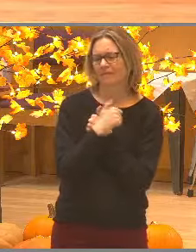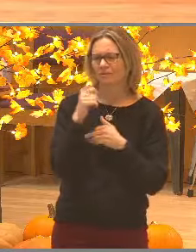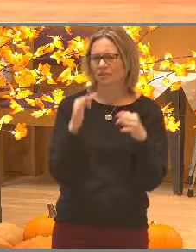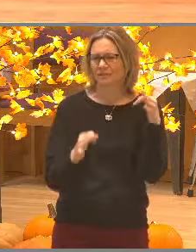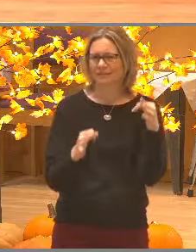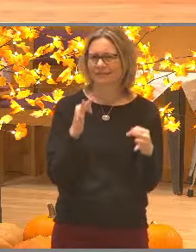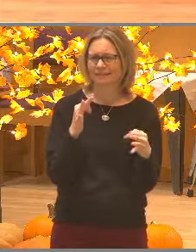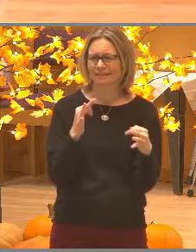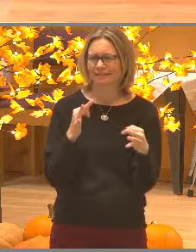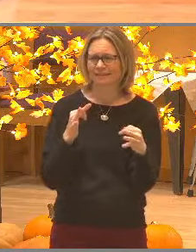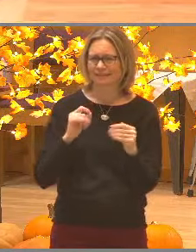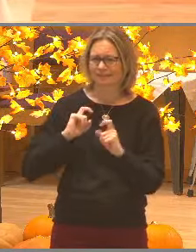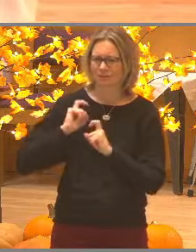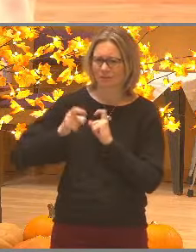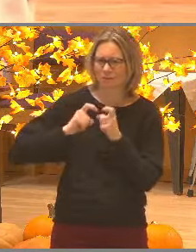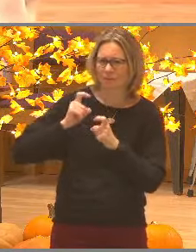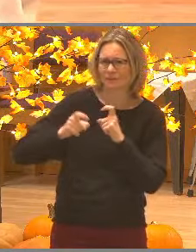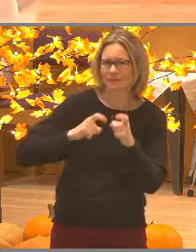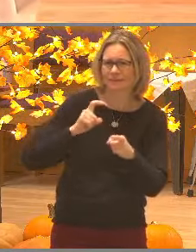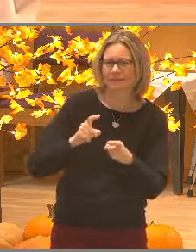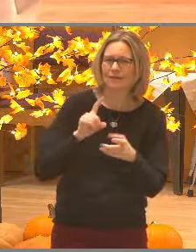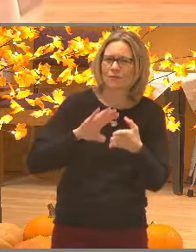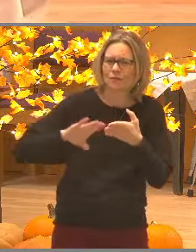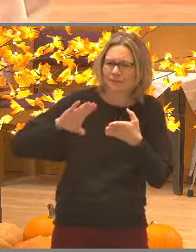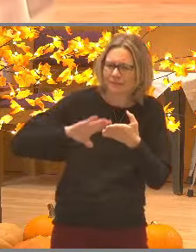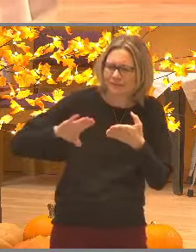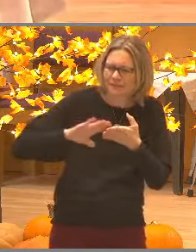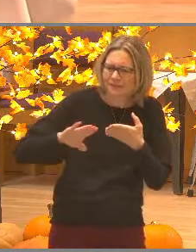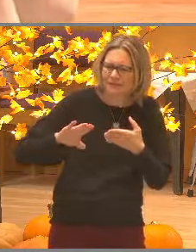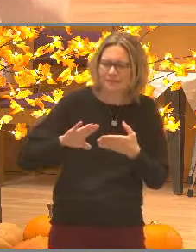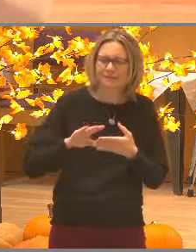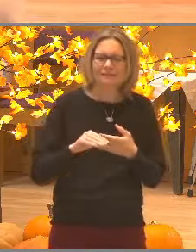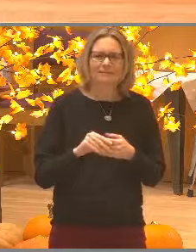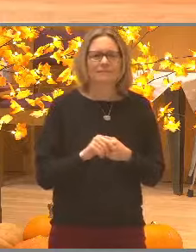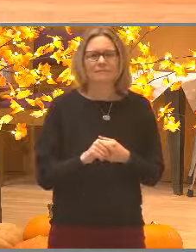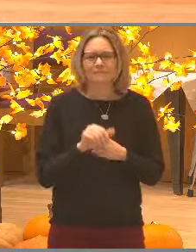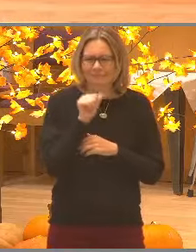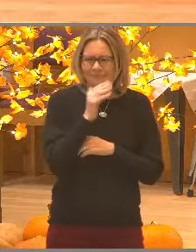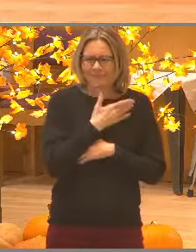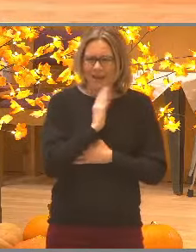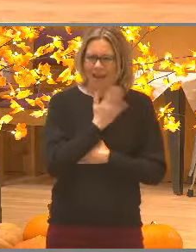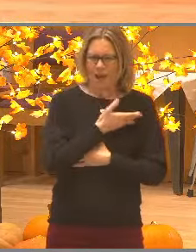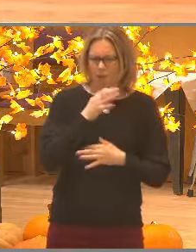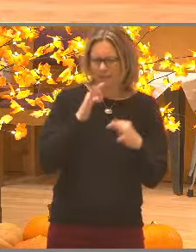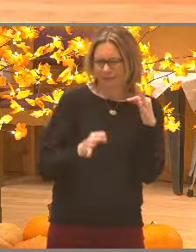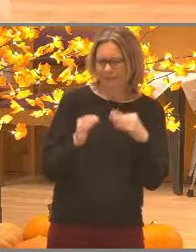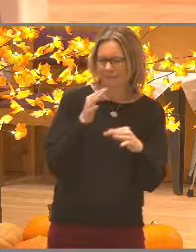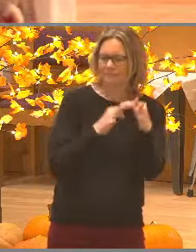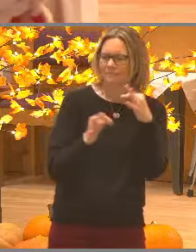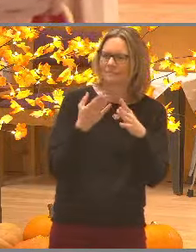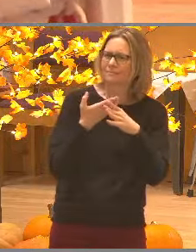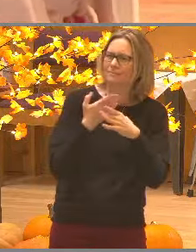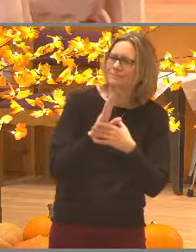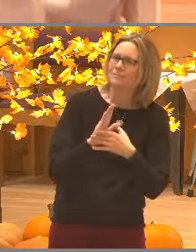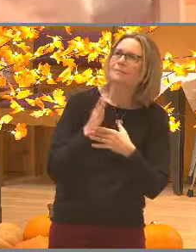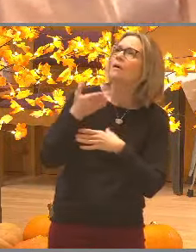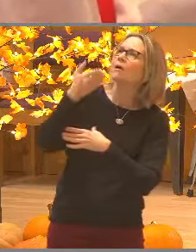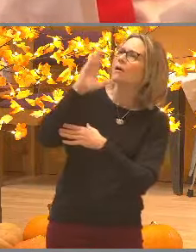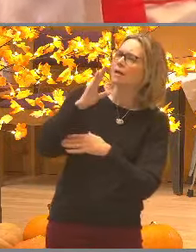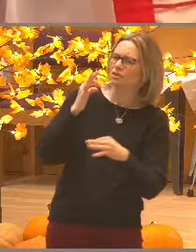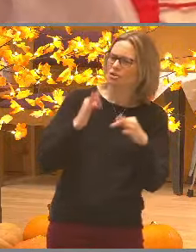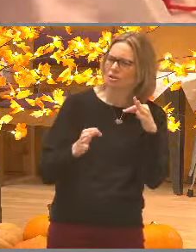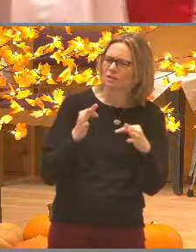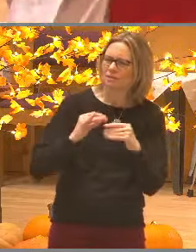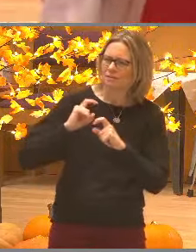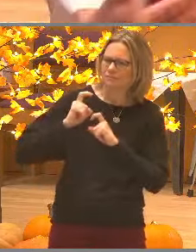and forgiveness, not to create our own justice, but to allow the justice of God in God's generosity